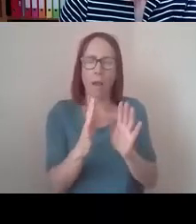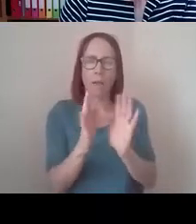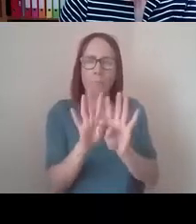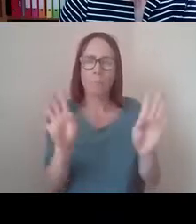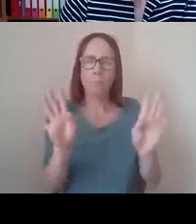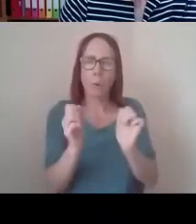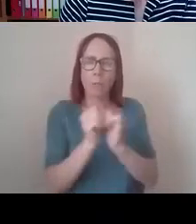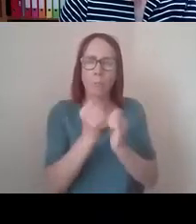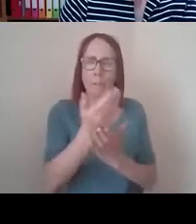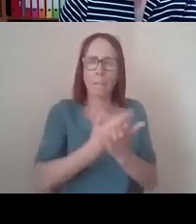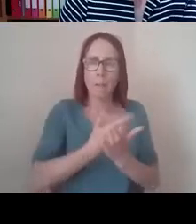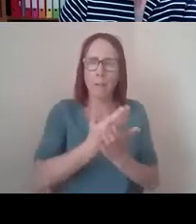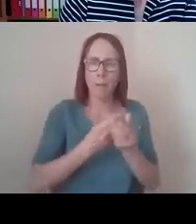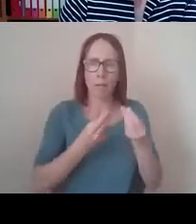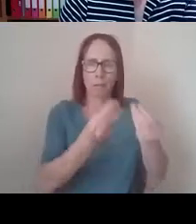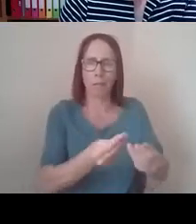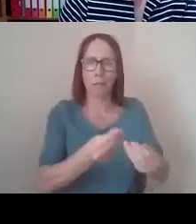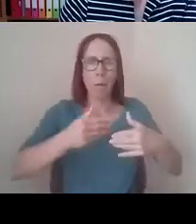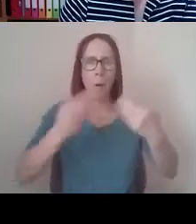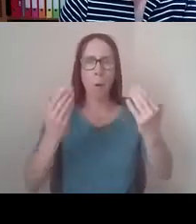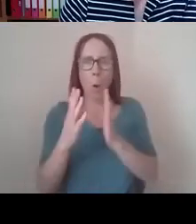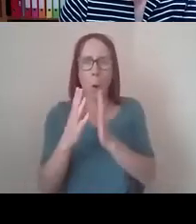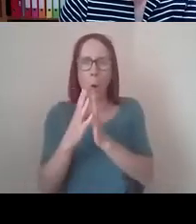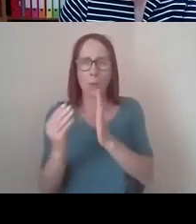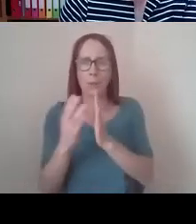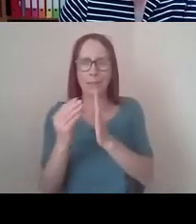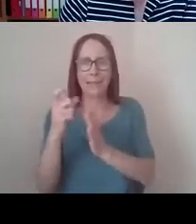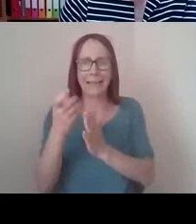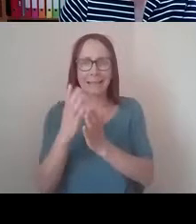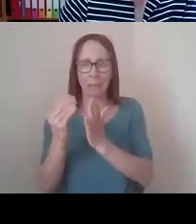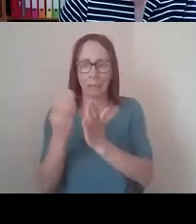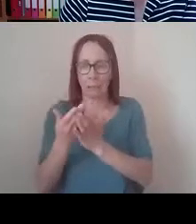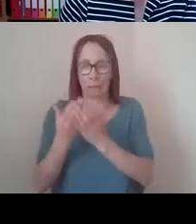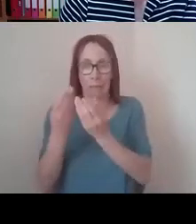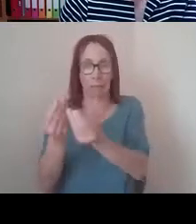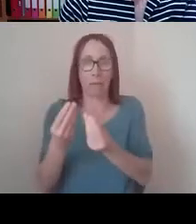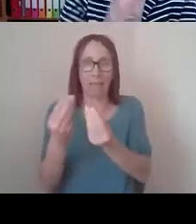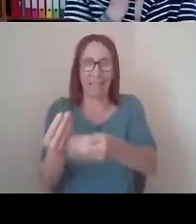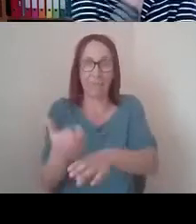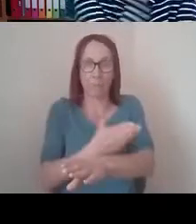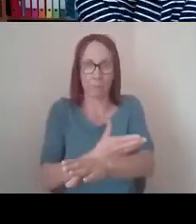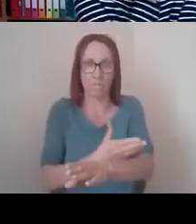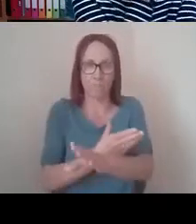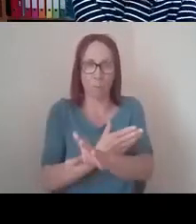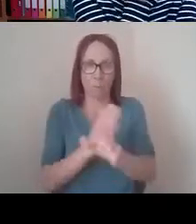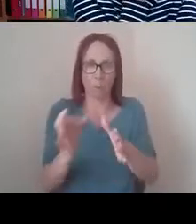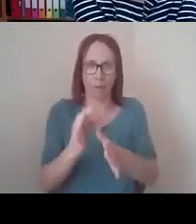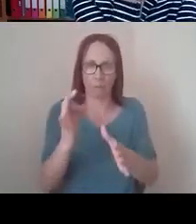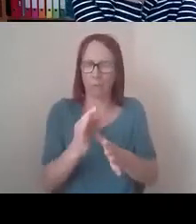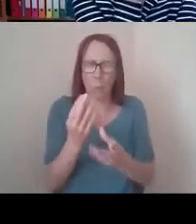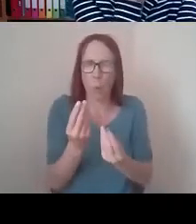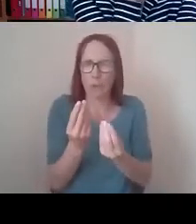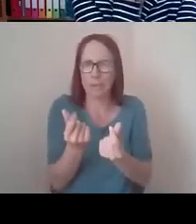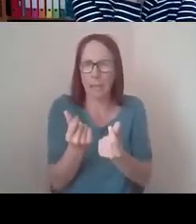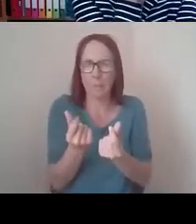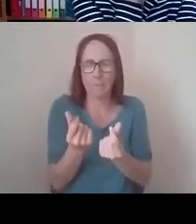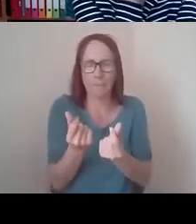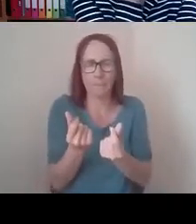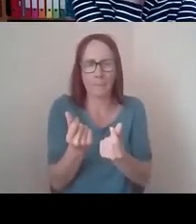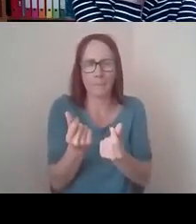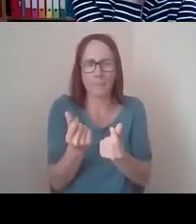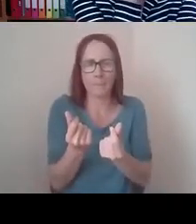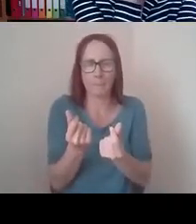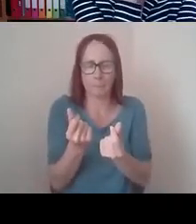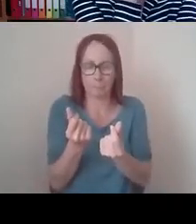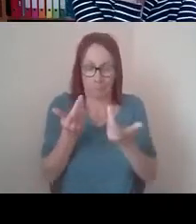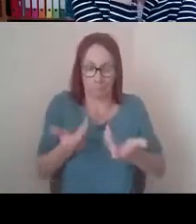case study, which you will get in advance, or you may be or some of them will get you to do something on